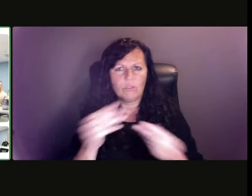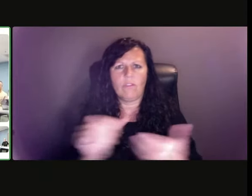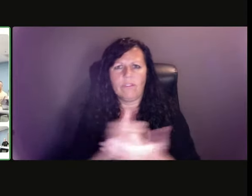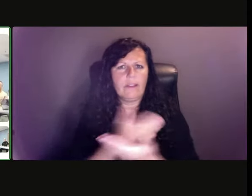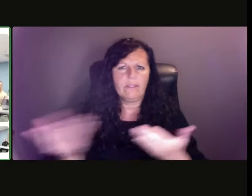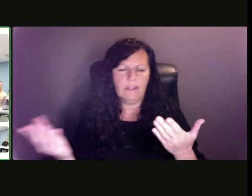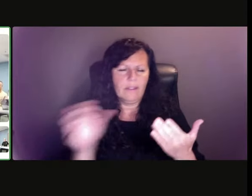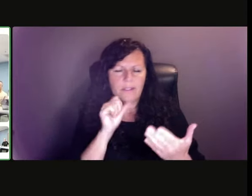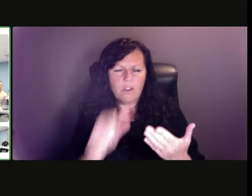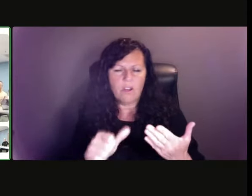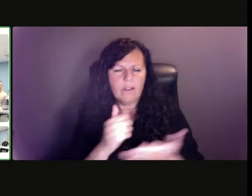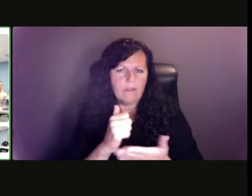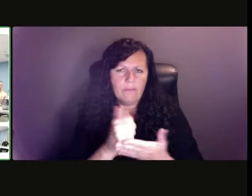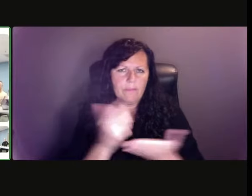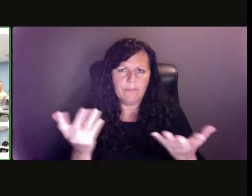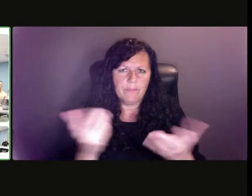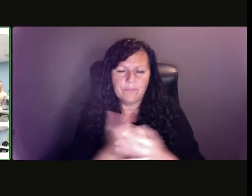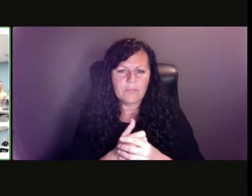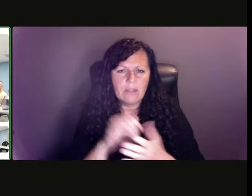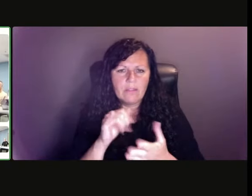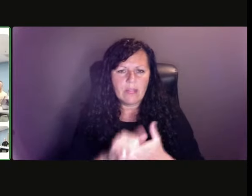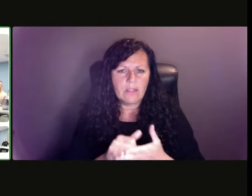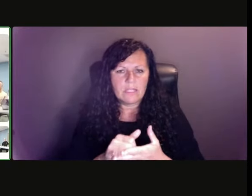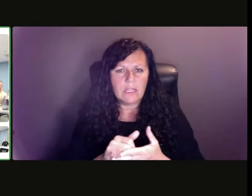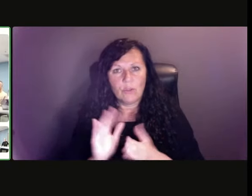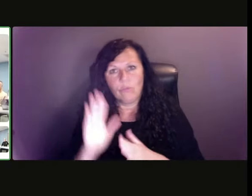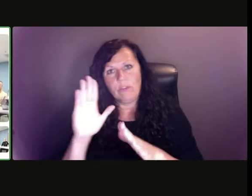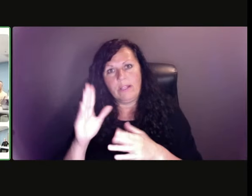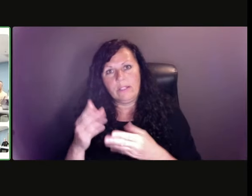That's a great solution for a very short-term